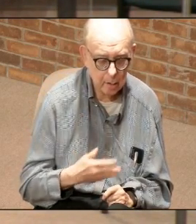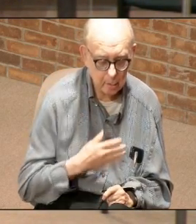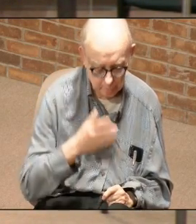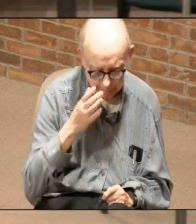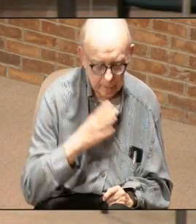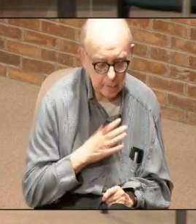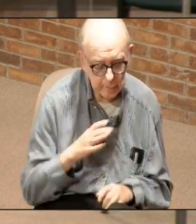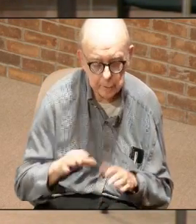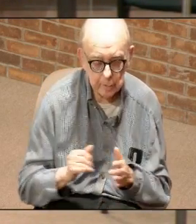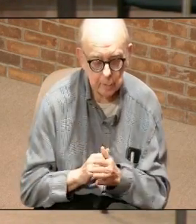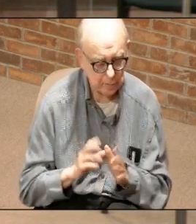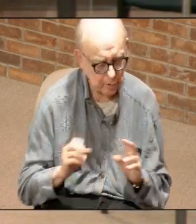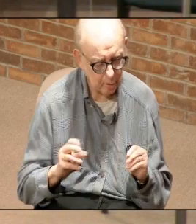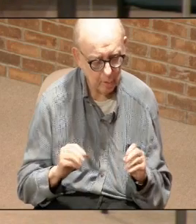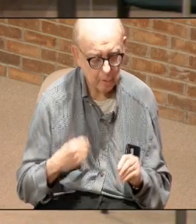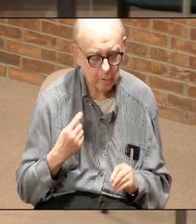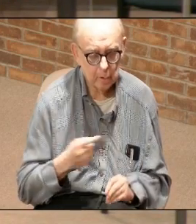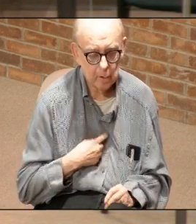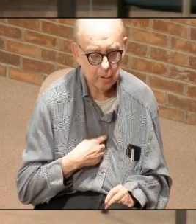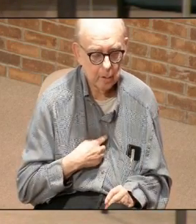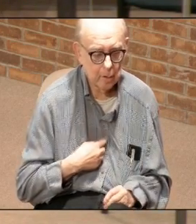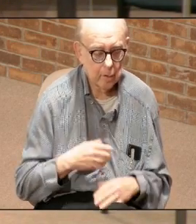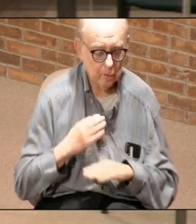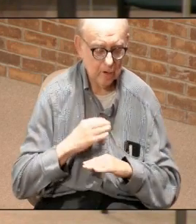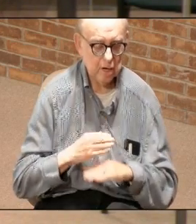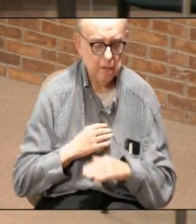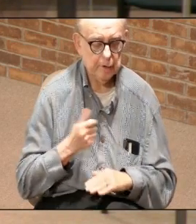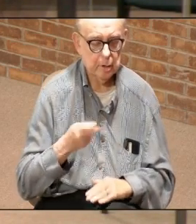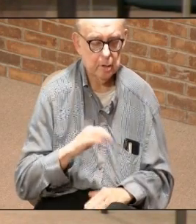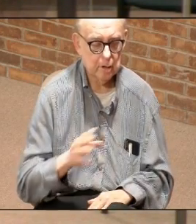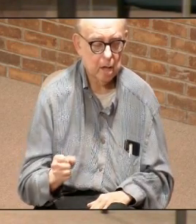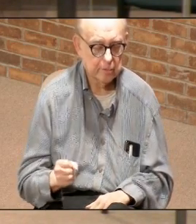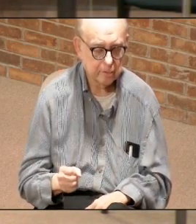do that? No, we're going to limit guns.